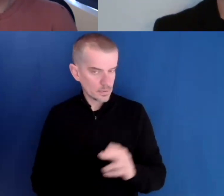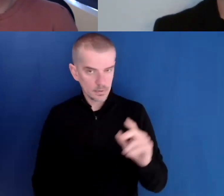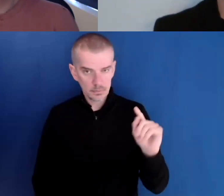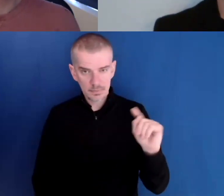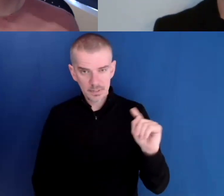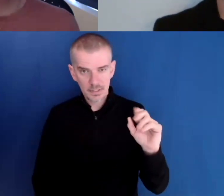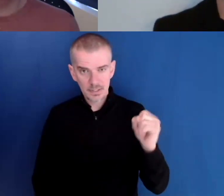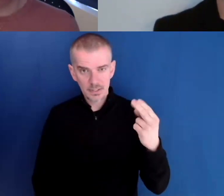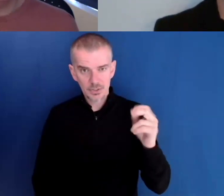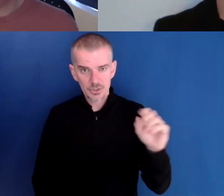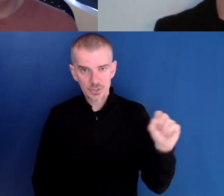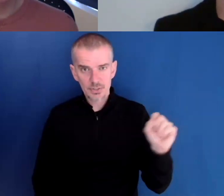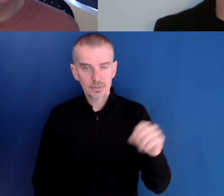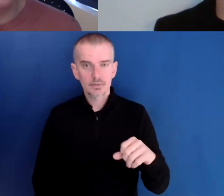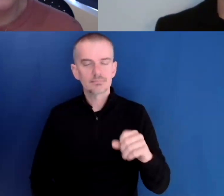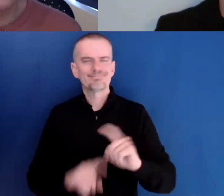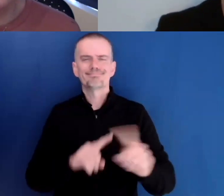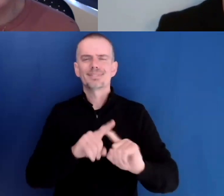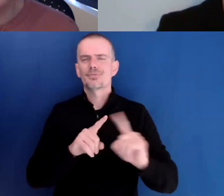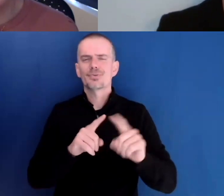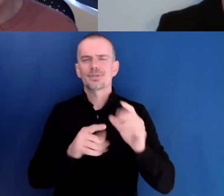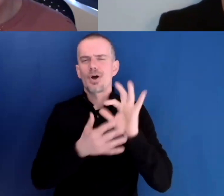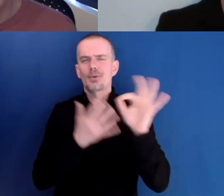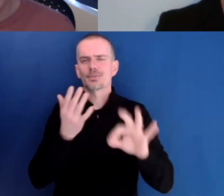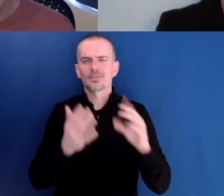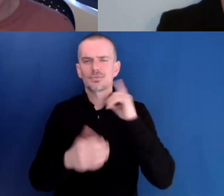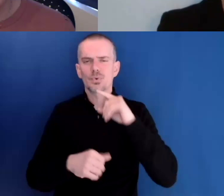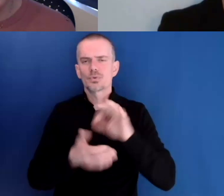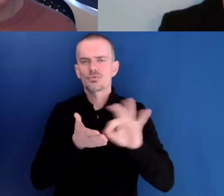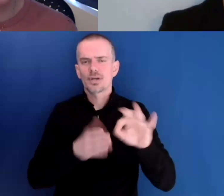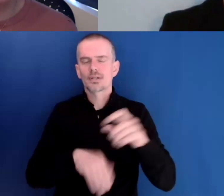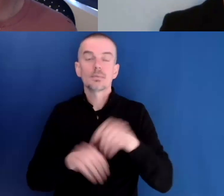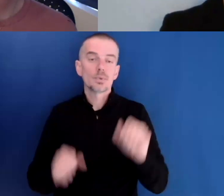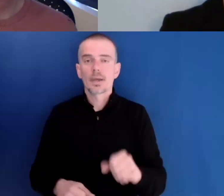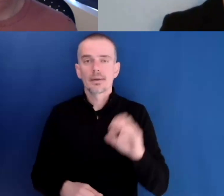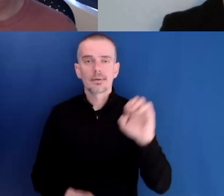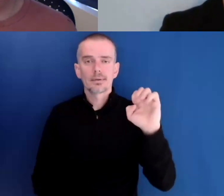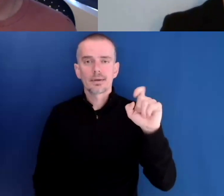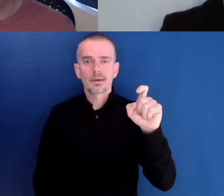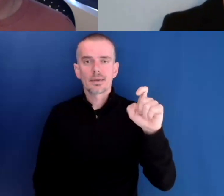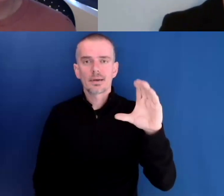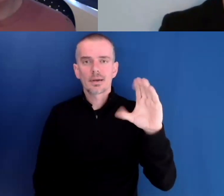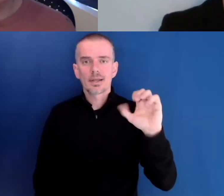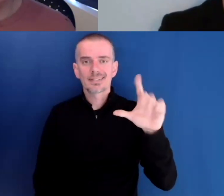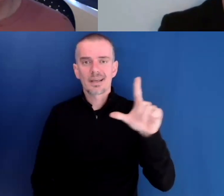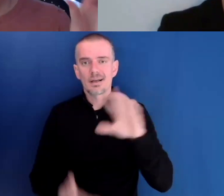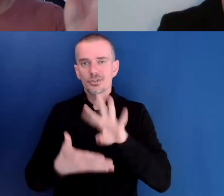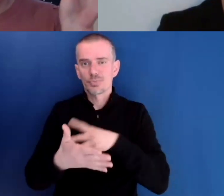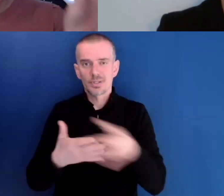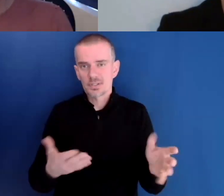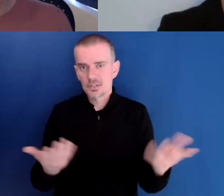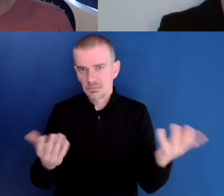There's a lot of different time tracking options. You could also just use an Excel spreadsheet. But just having